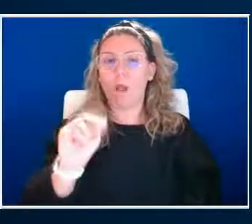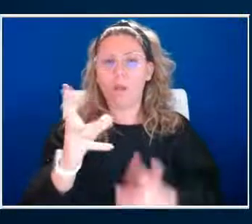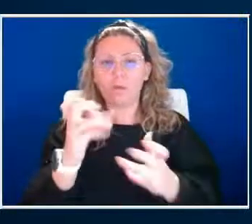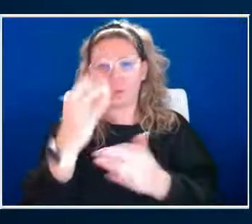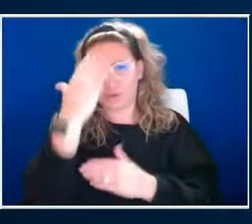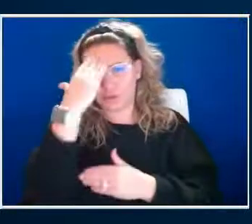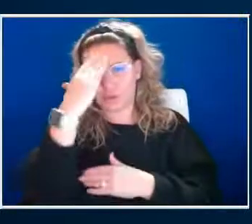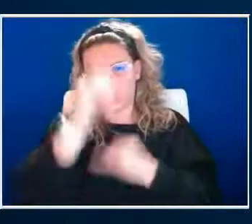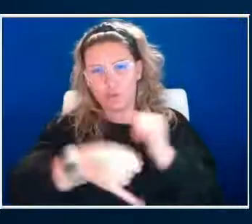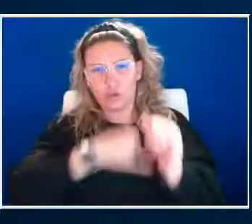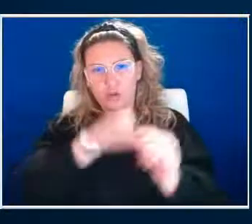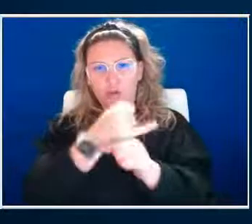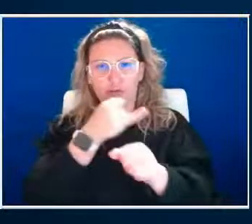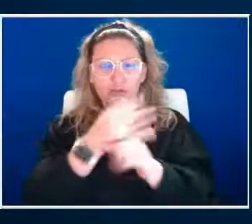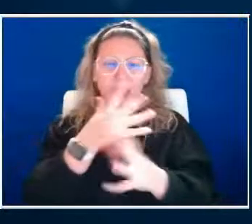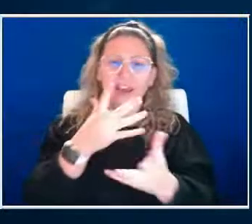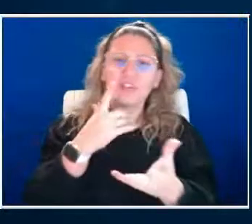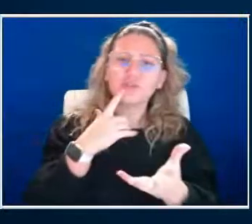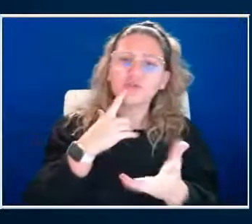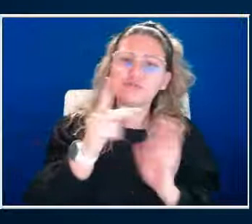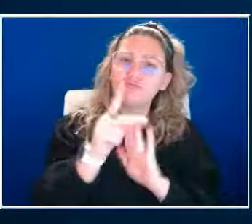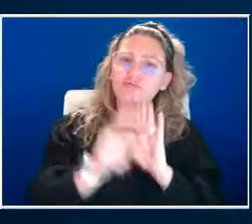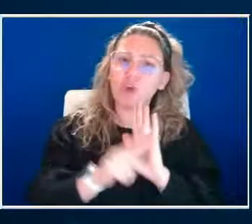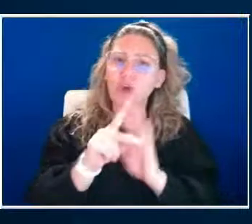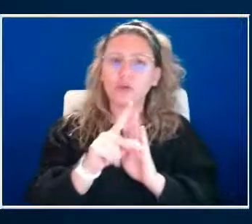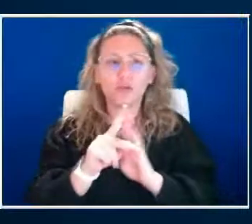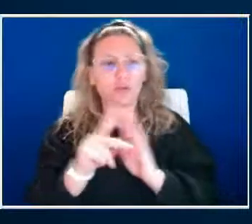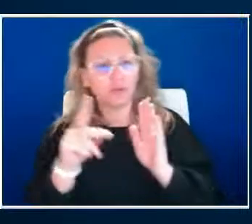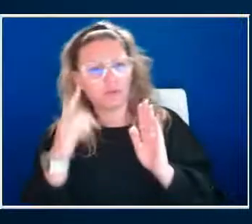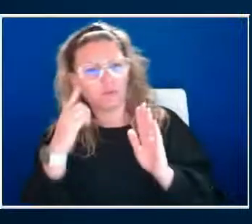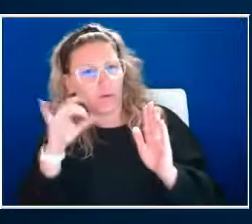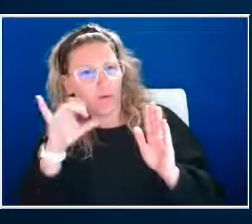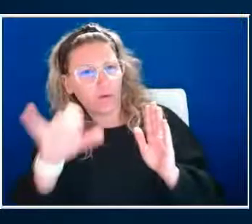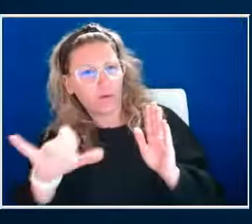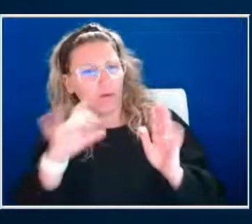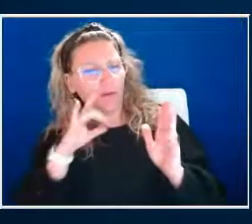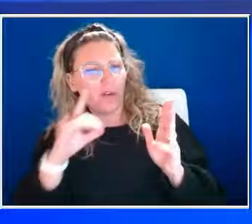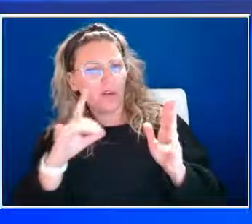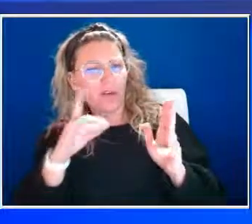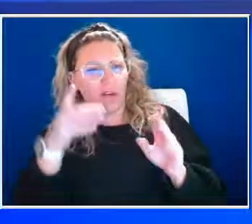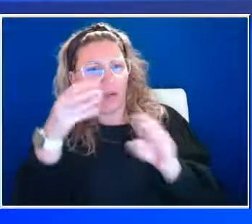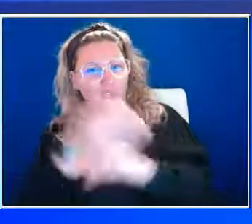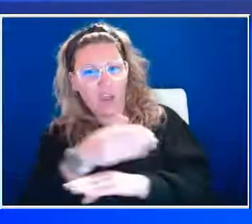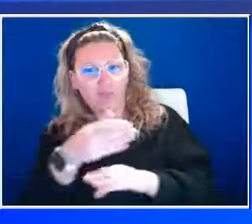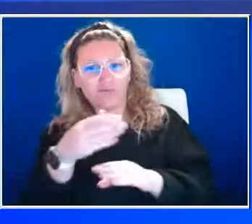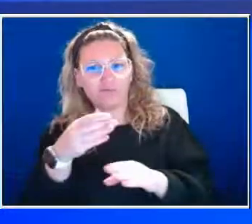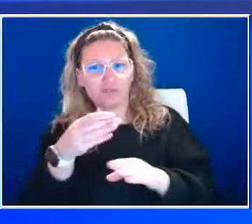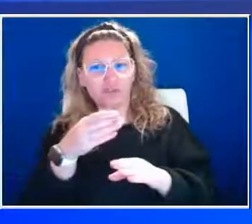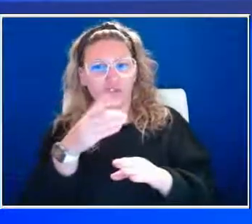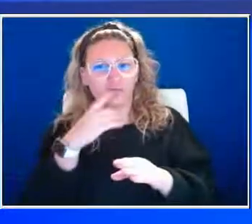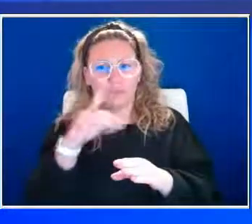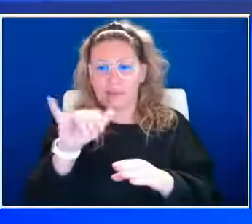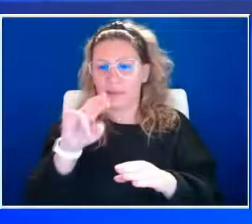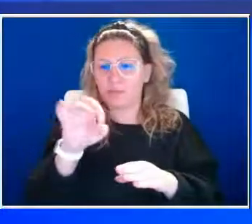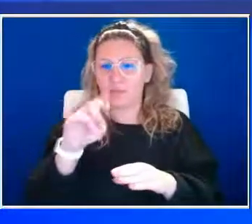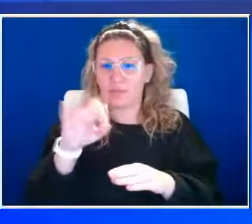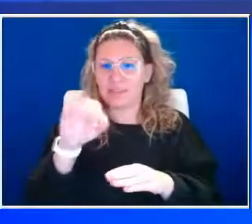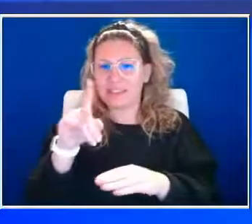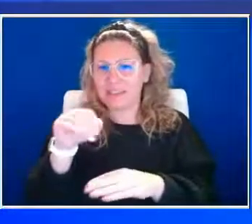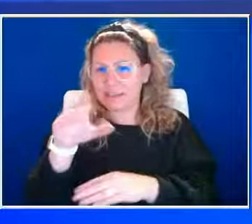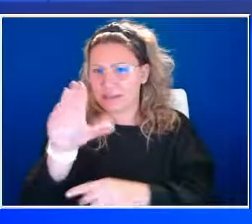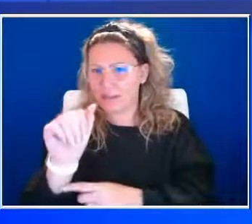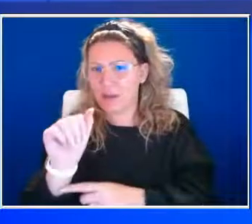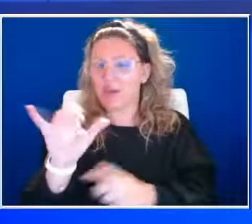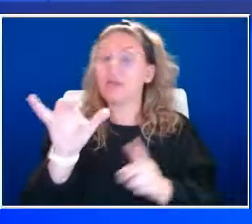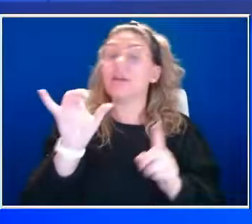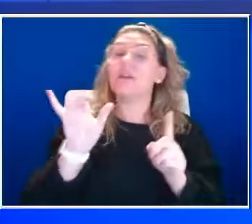of lymphedema post-chemotherapy? Do we know anything about that? Yeah, so it's being studied all over the country right now, and that's why we really are on the